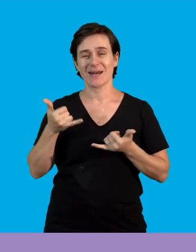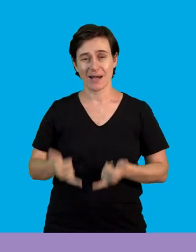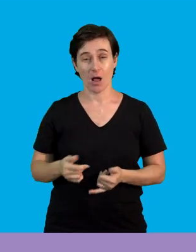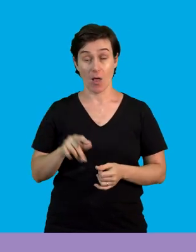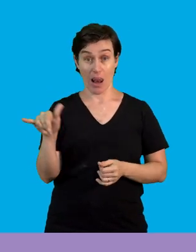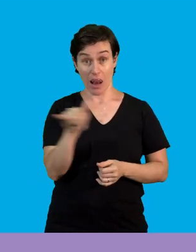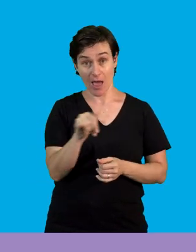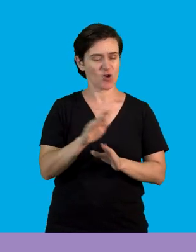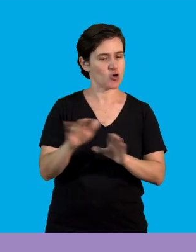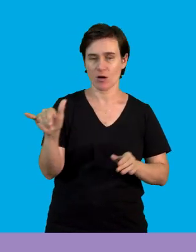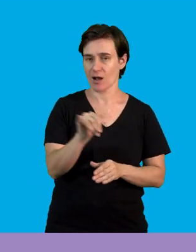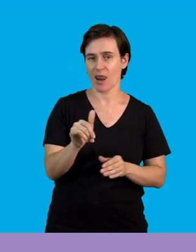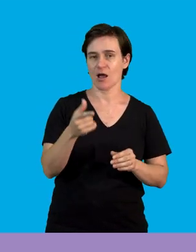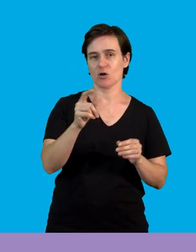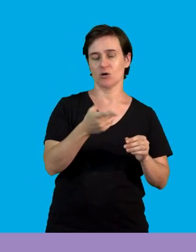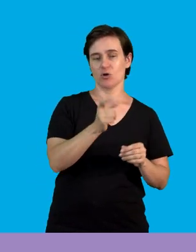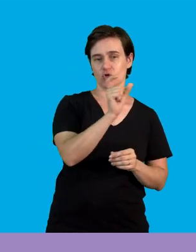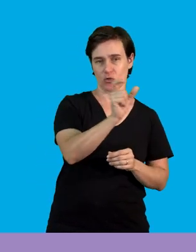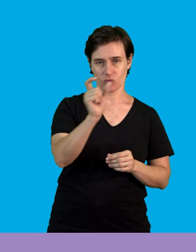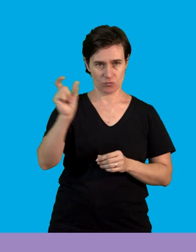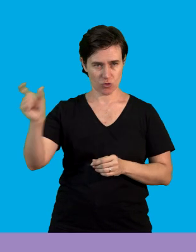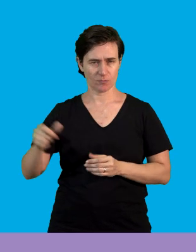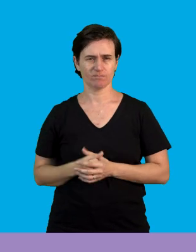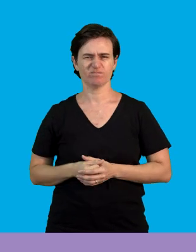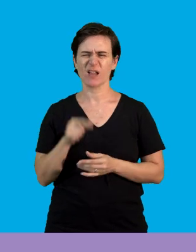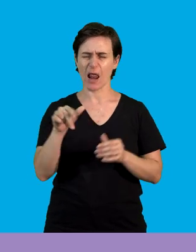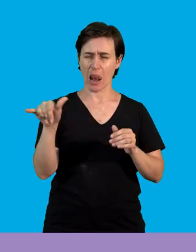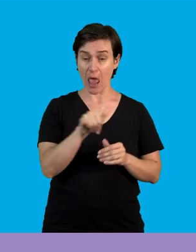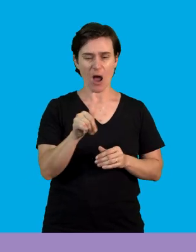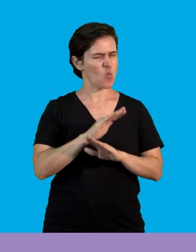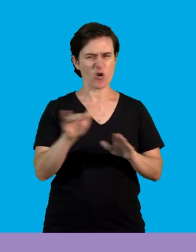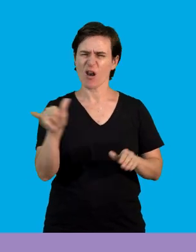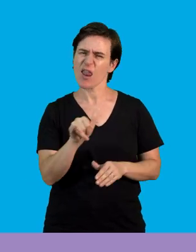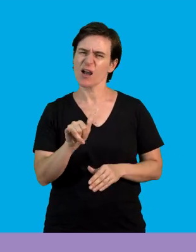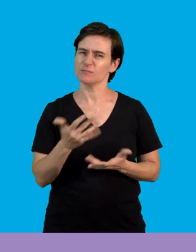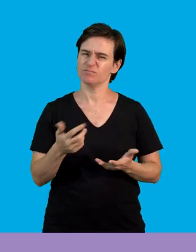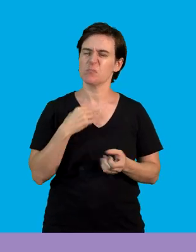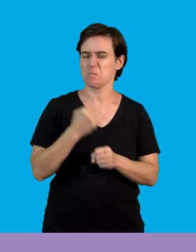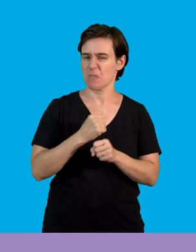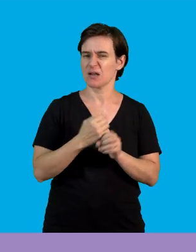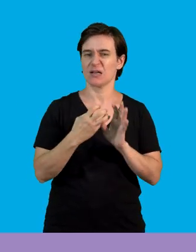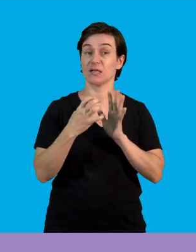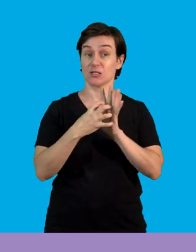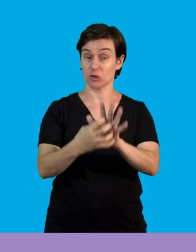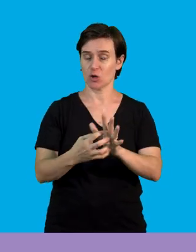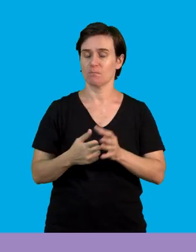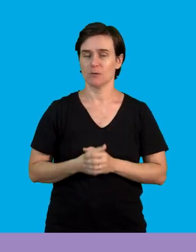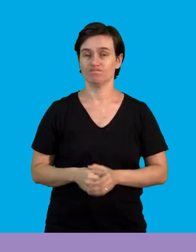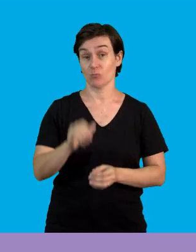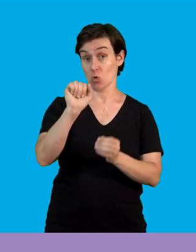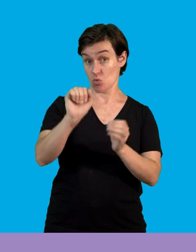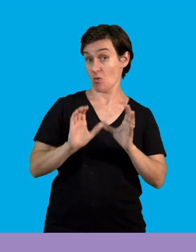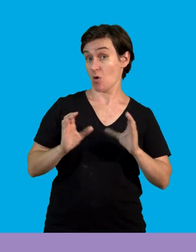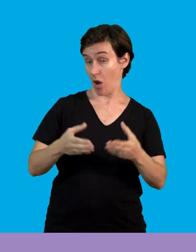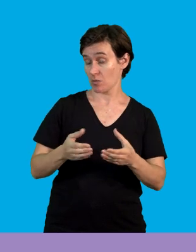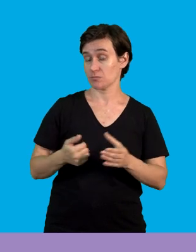unlike terms. When we speak of like terms and unlike terms, let me make an example. In your